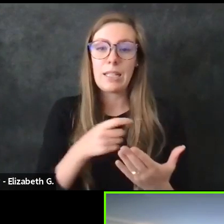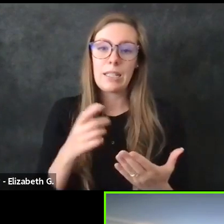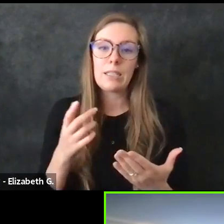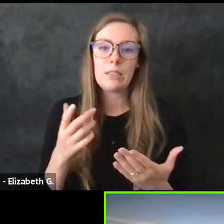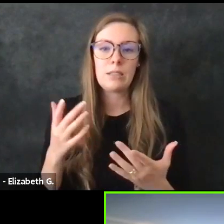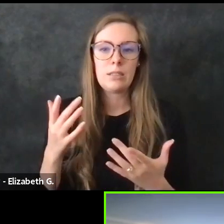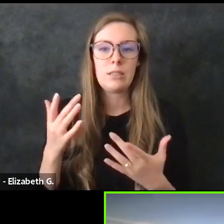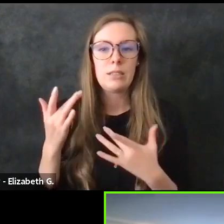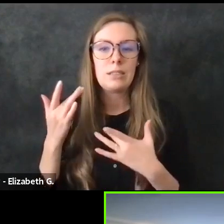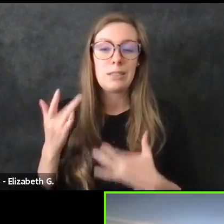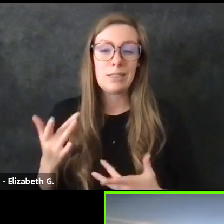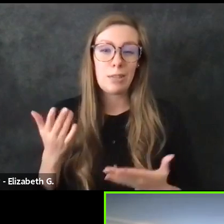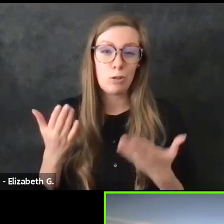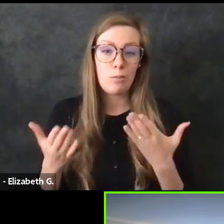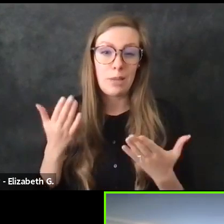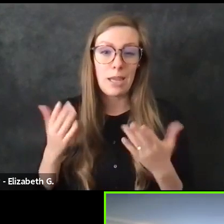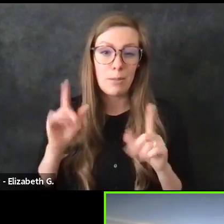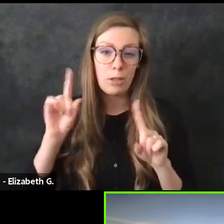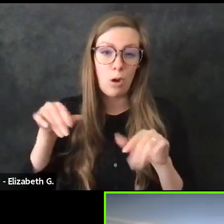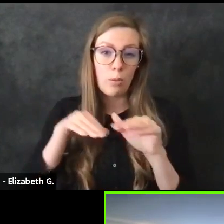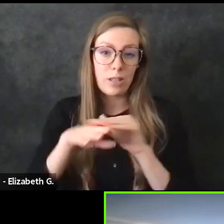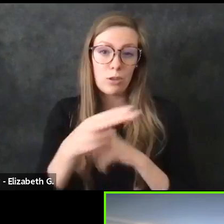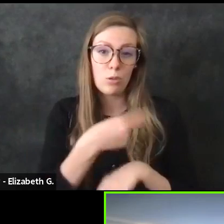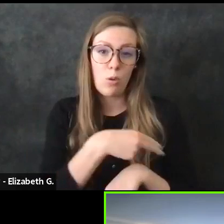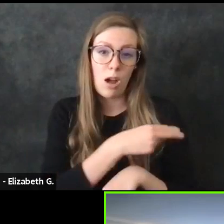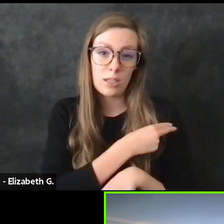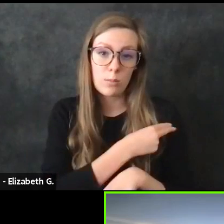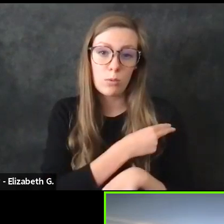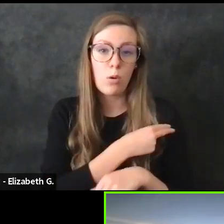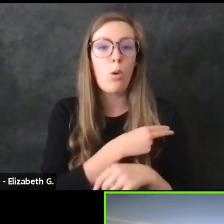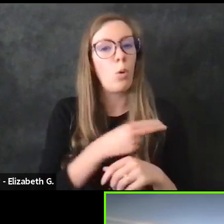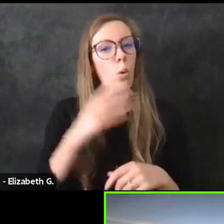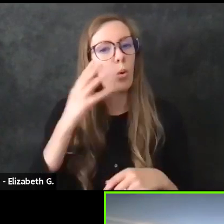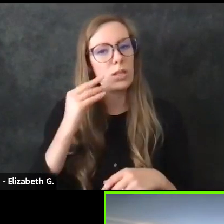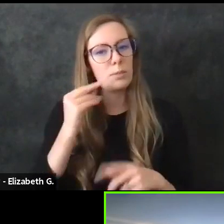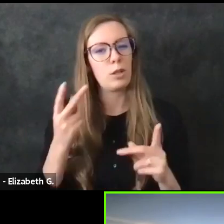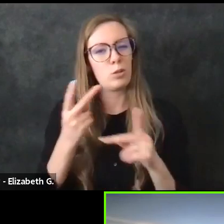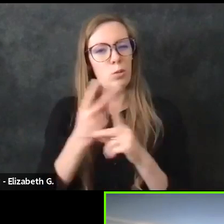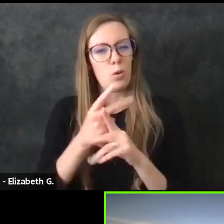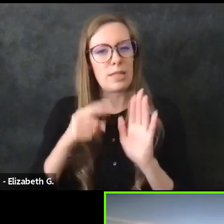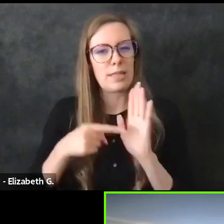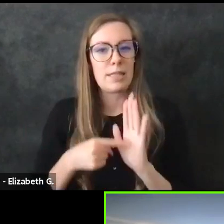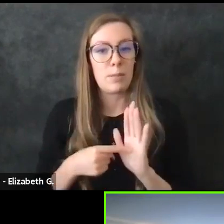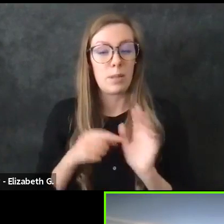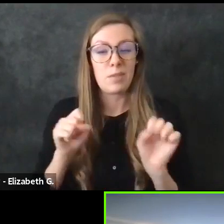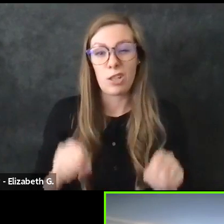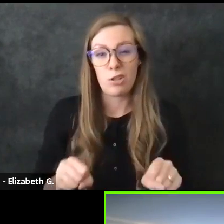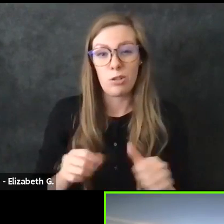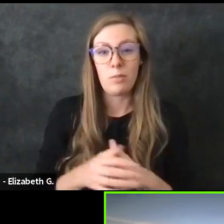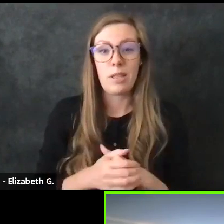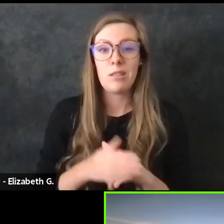end up in the hospital and to experience the worst outcomes from the virus. More than